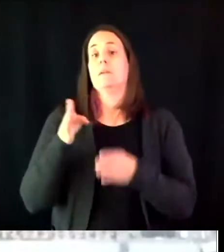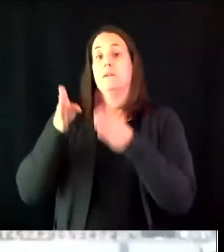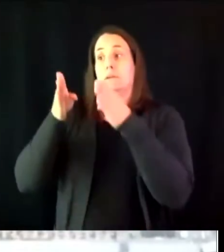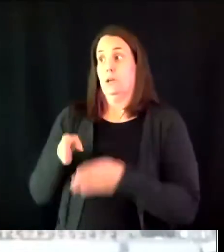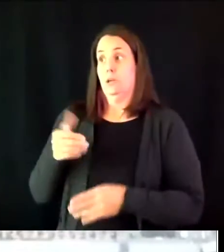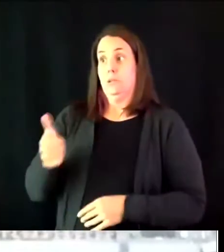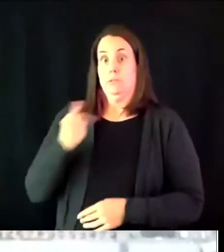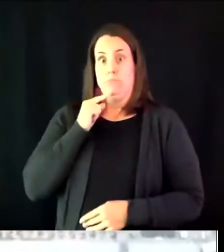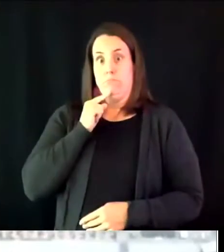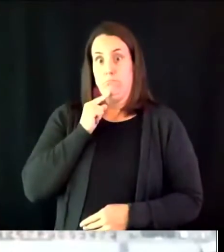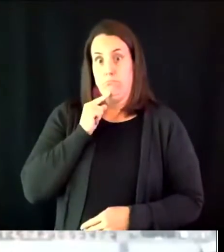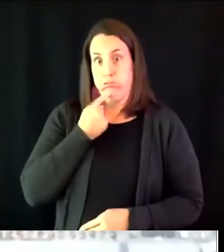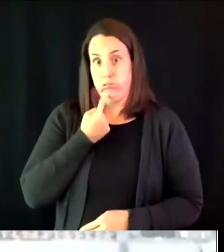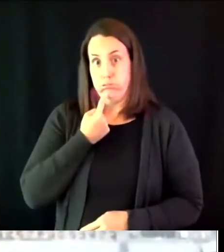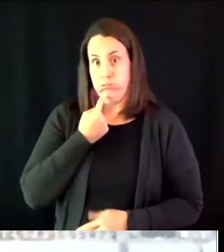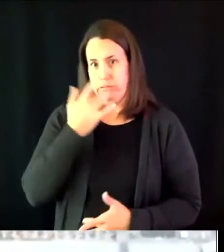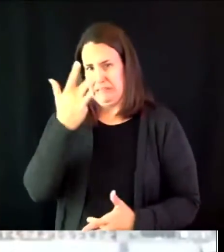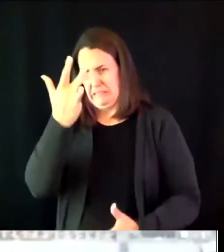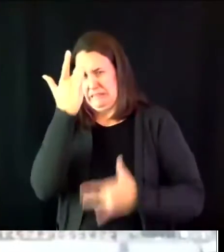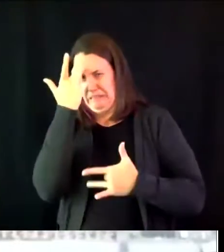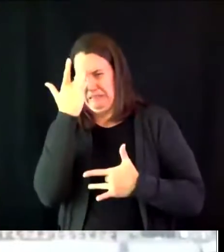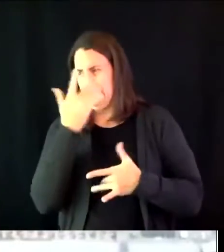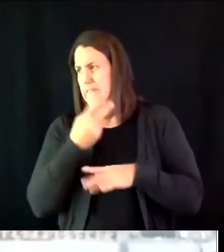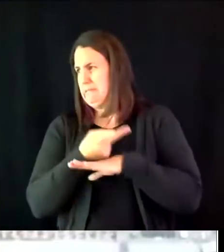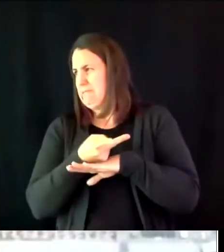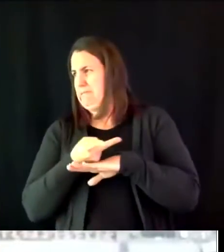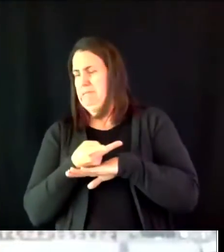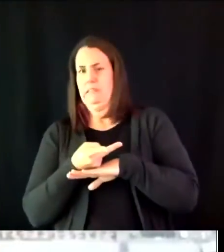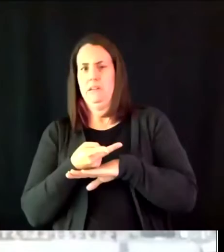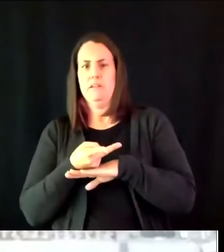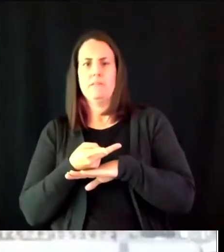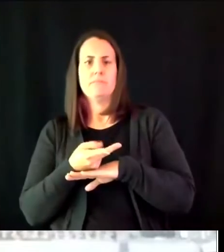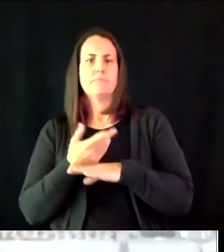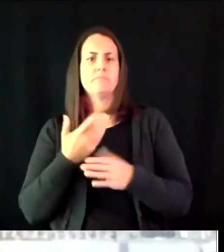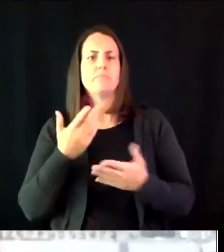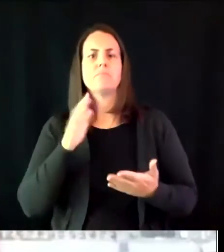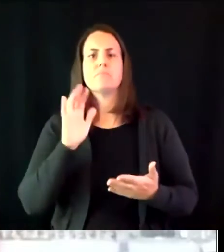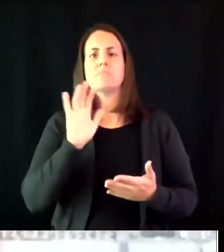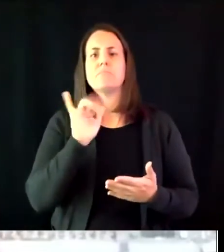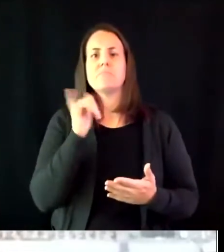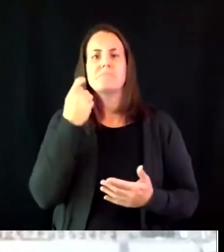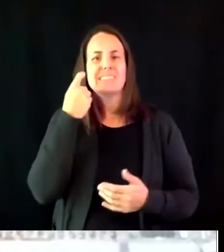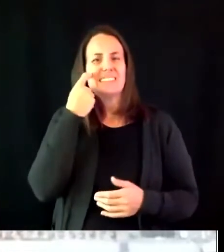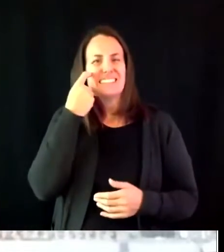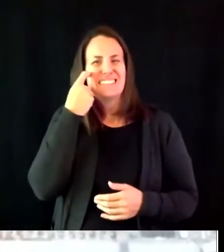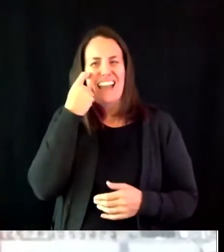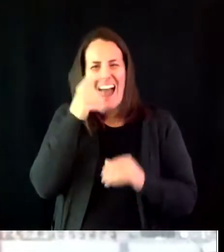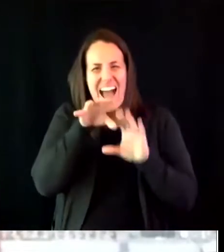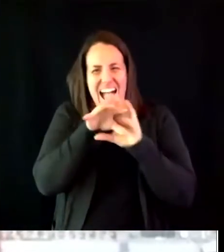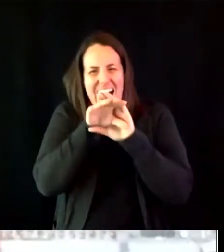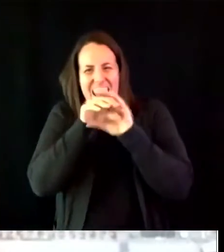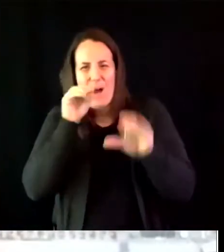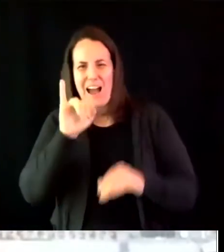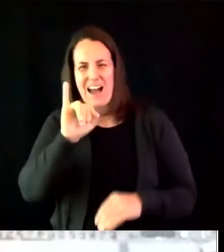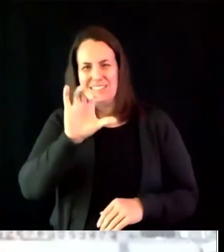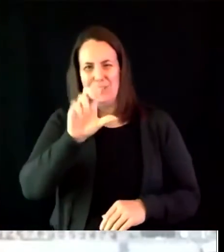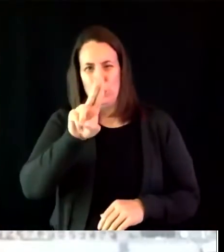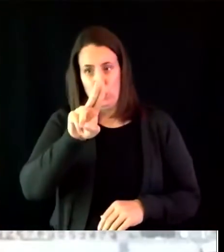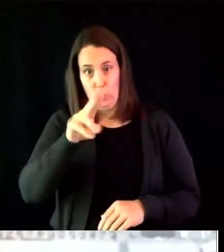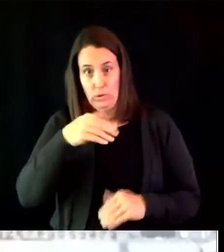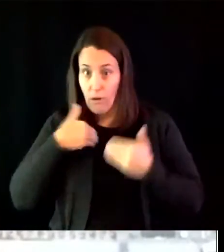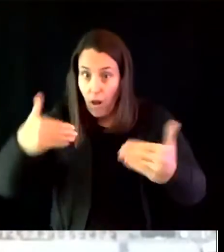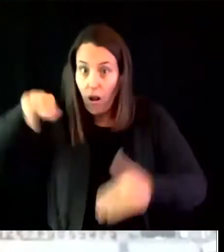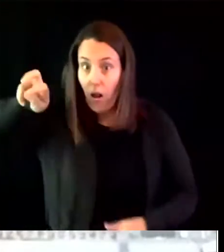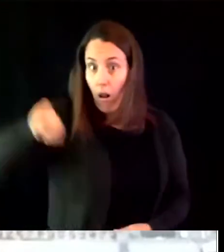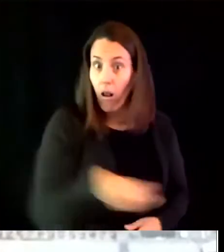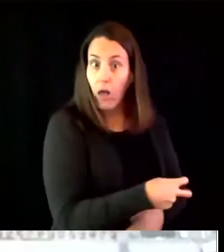first of all, in the ICU or even transitioning out of an ICU into a step down type of care floor at a hospital, we